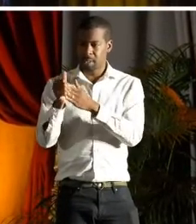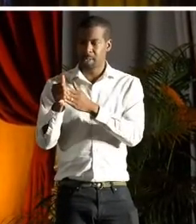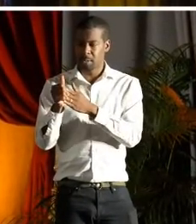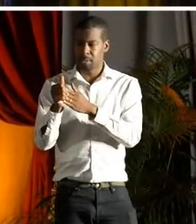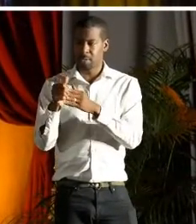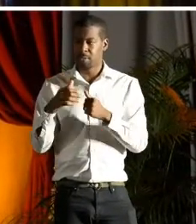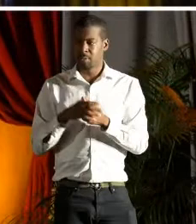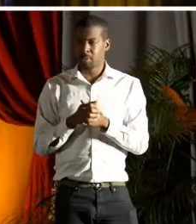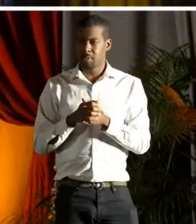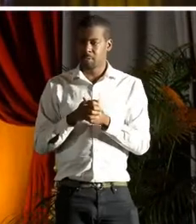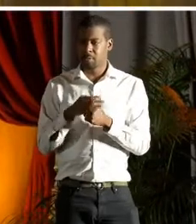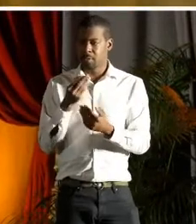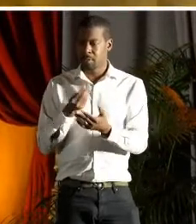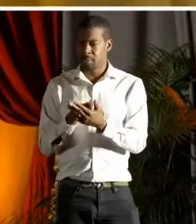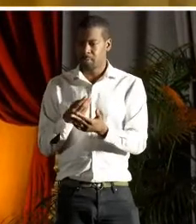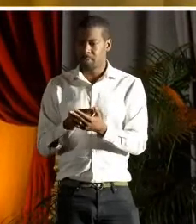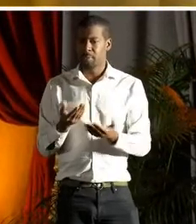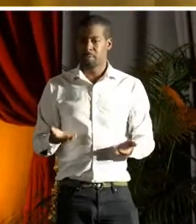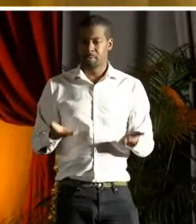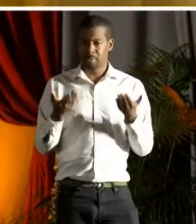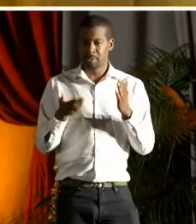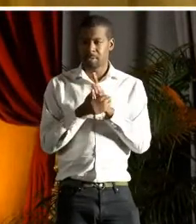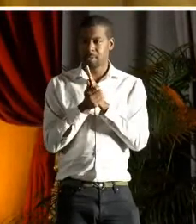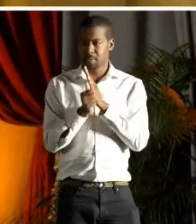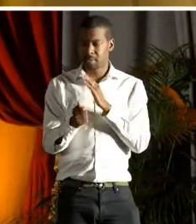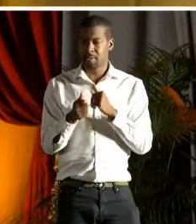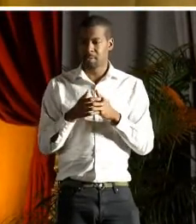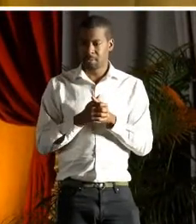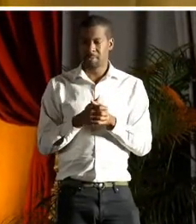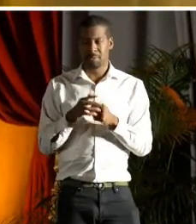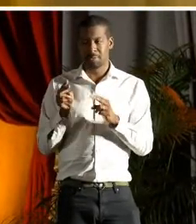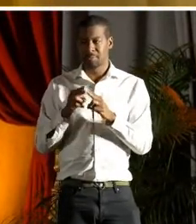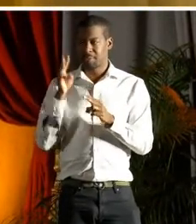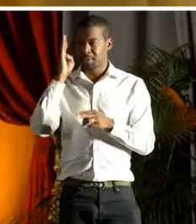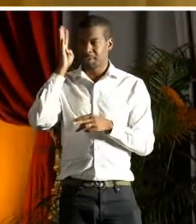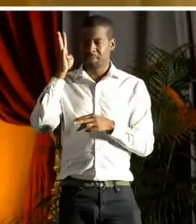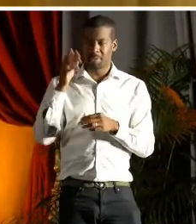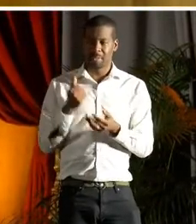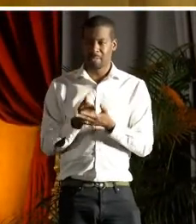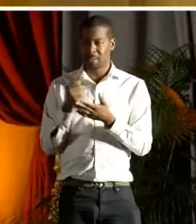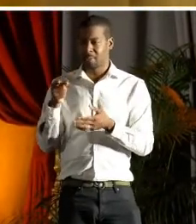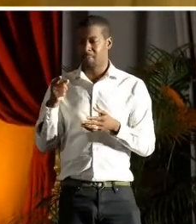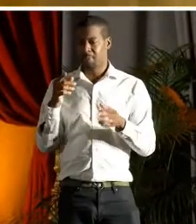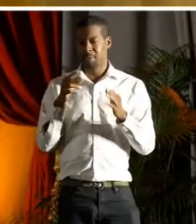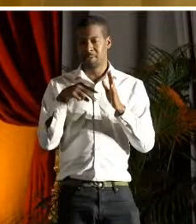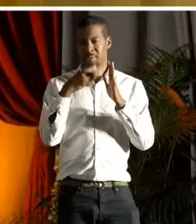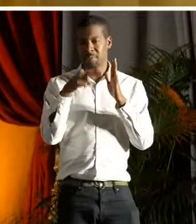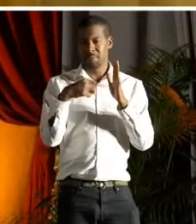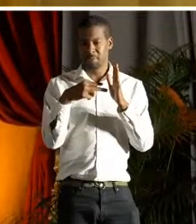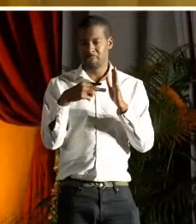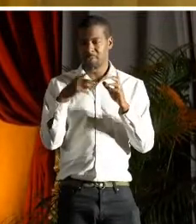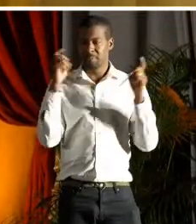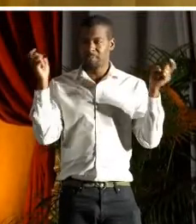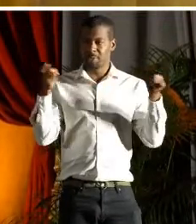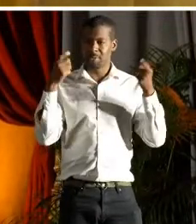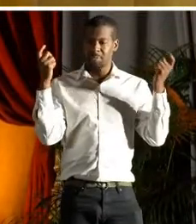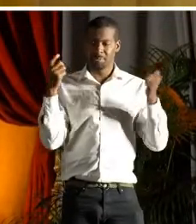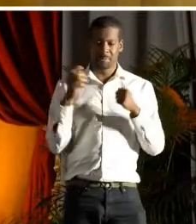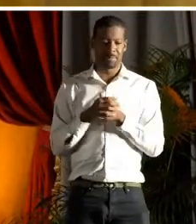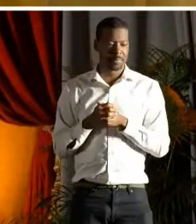and mad fundraising skills created this film festival.